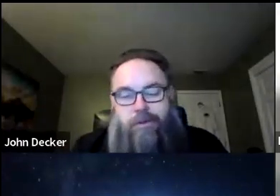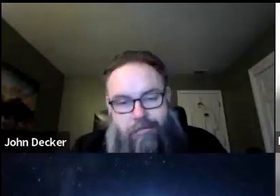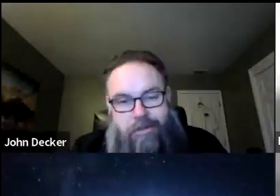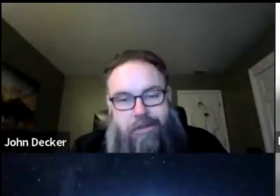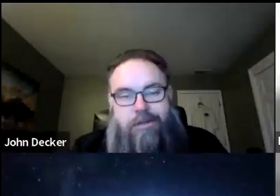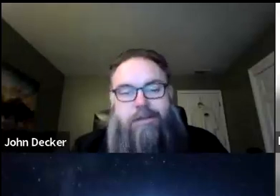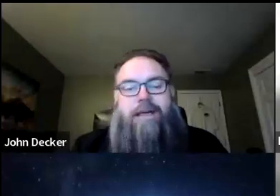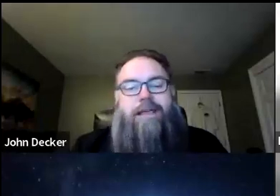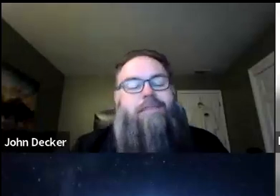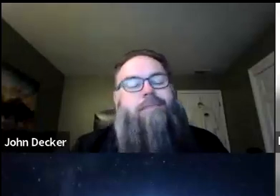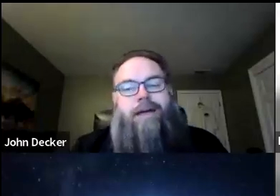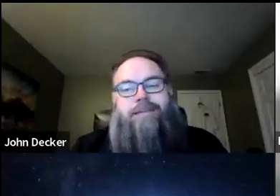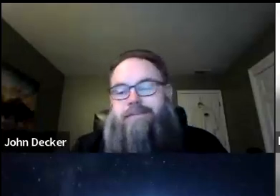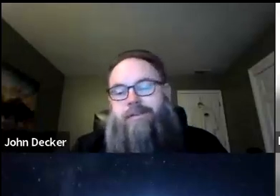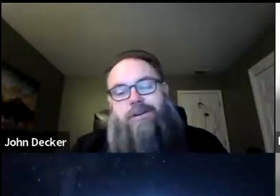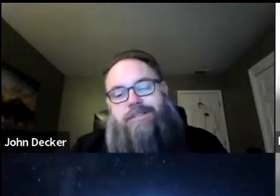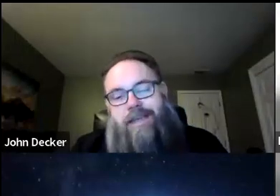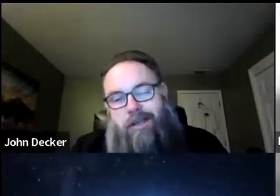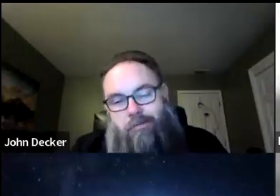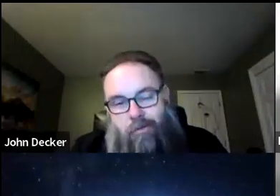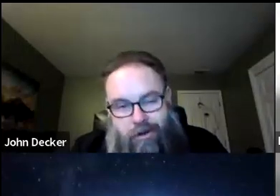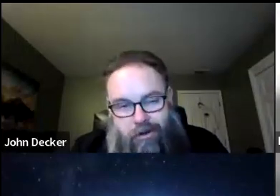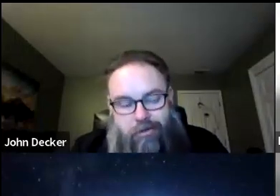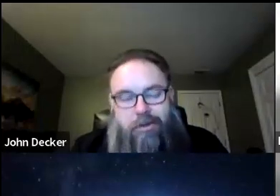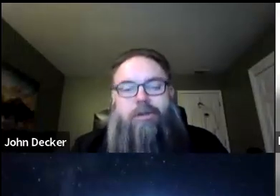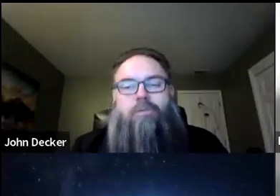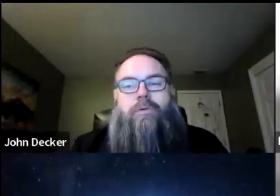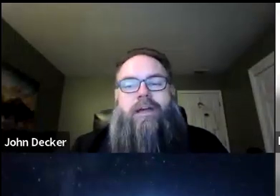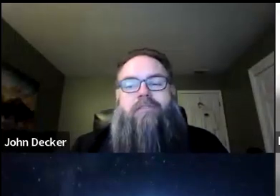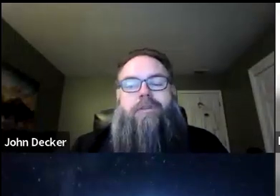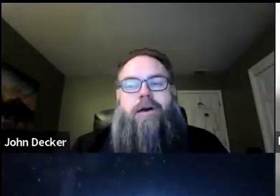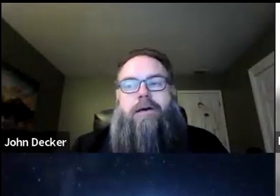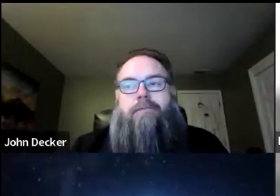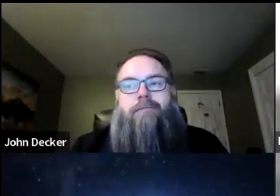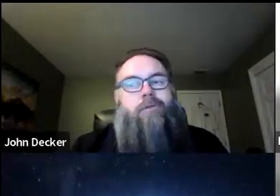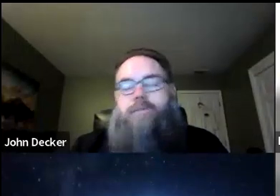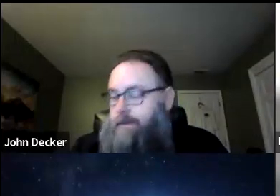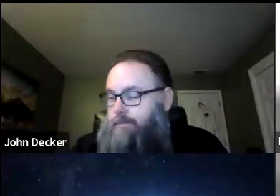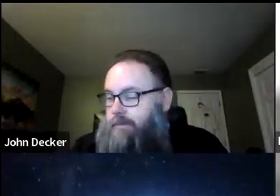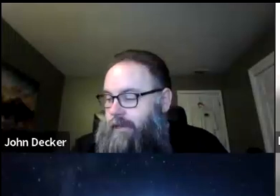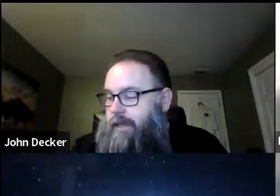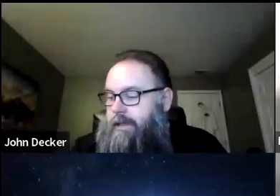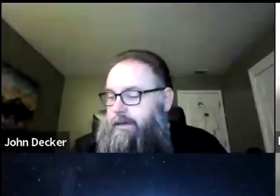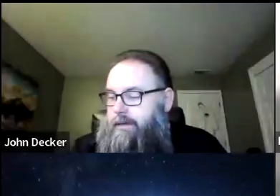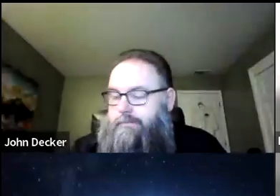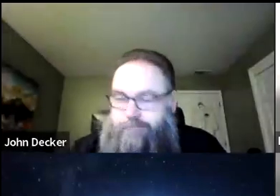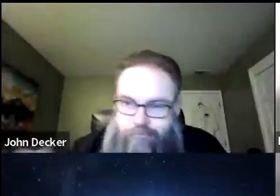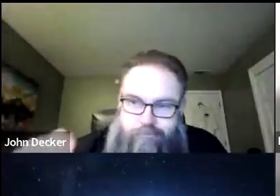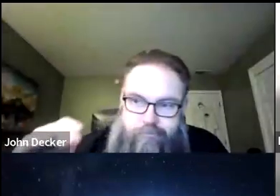Carol Wilhelm, is that in the past, a decade or more ago, we would have, for example,